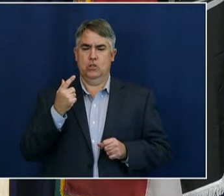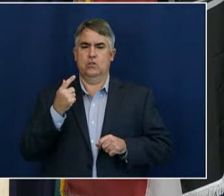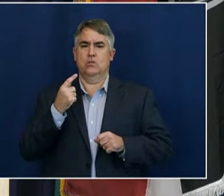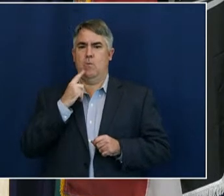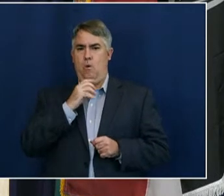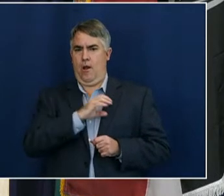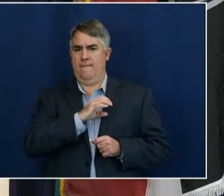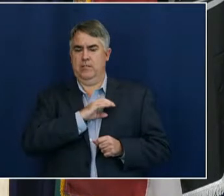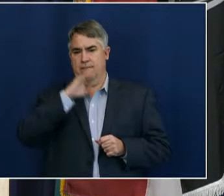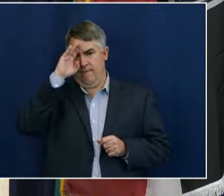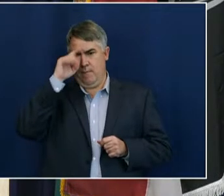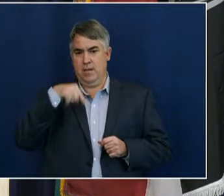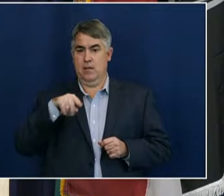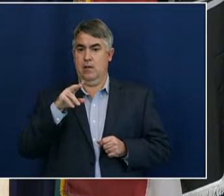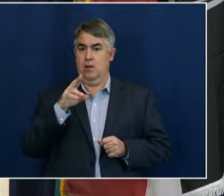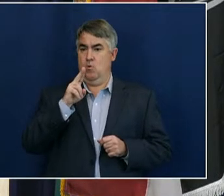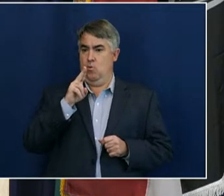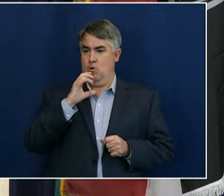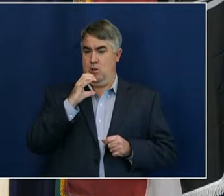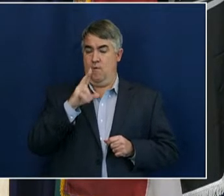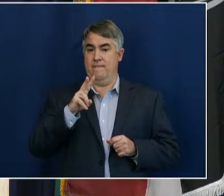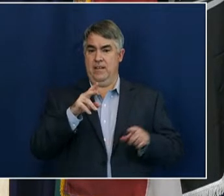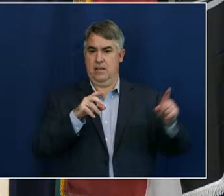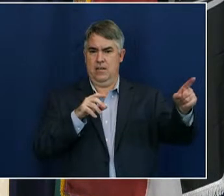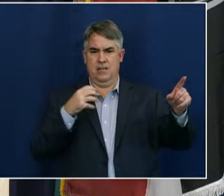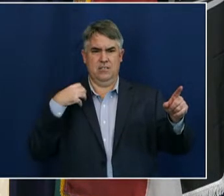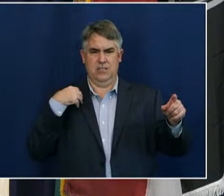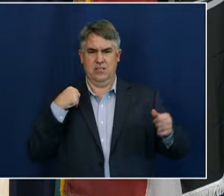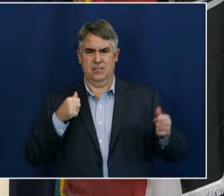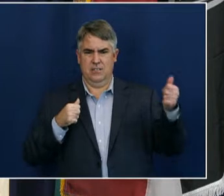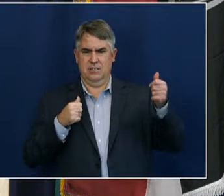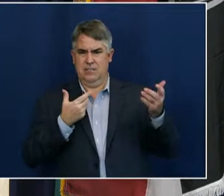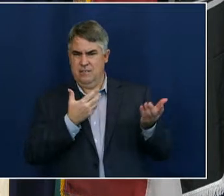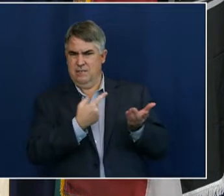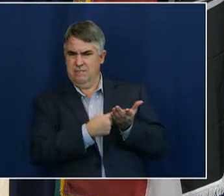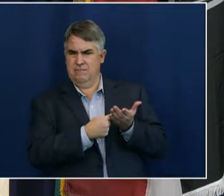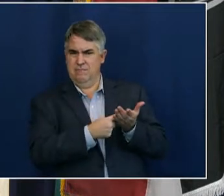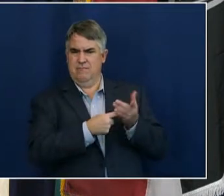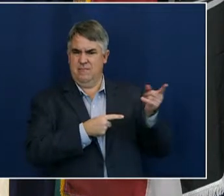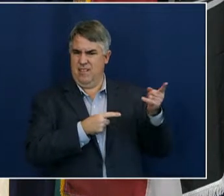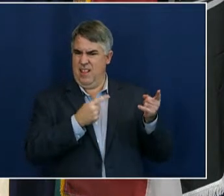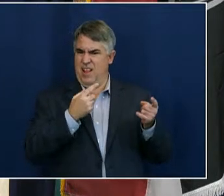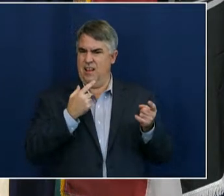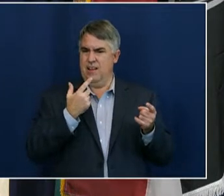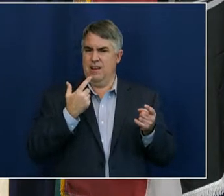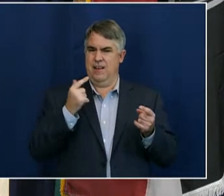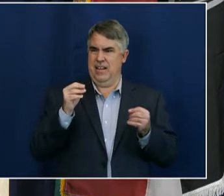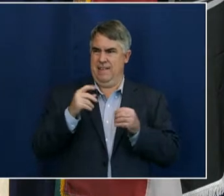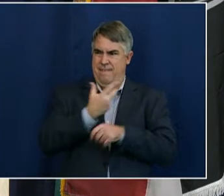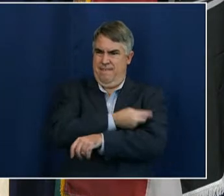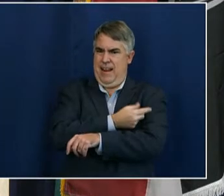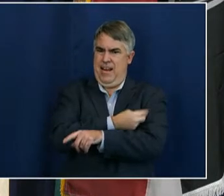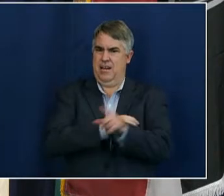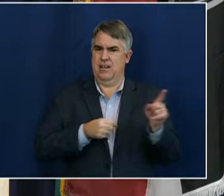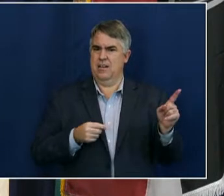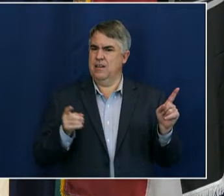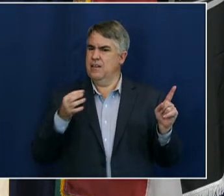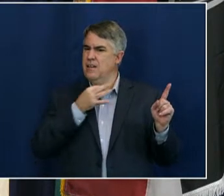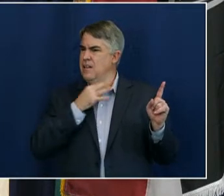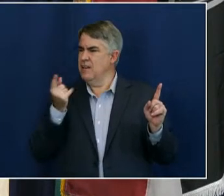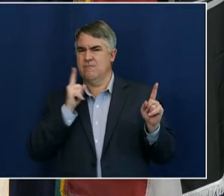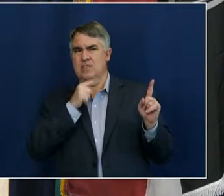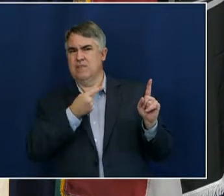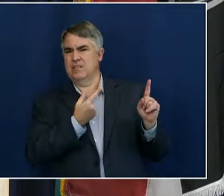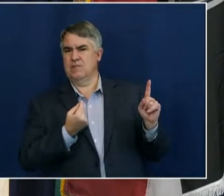Chief Roxana Kennedy. May I ask, what is your response to their plea for these public servants to get their vaccine